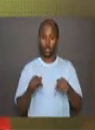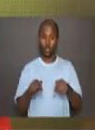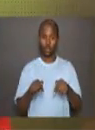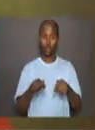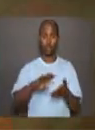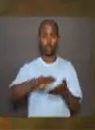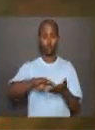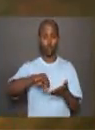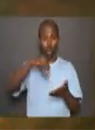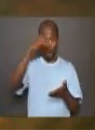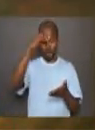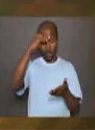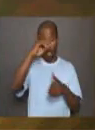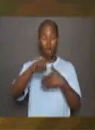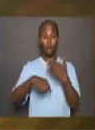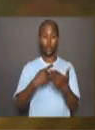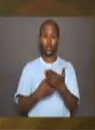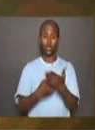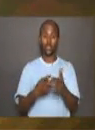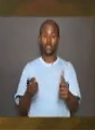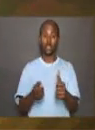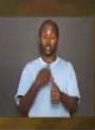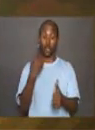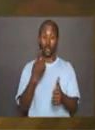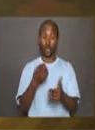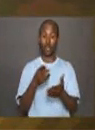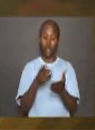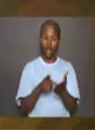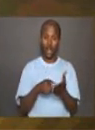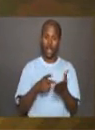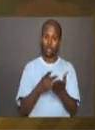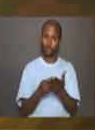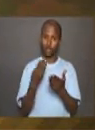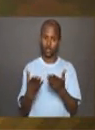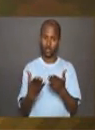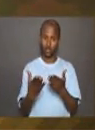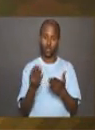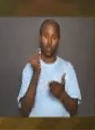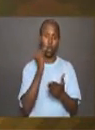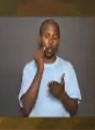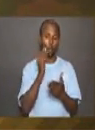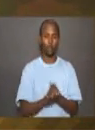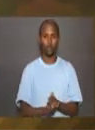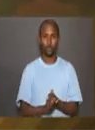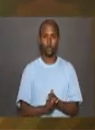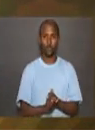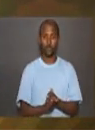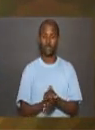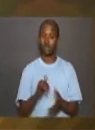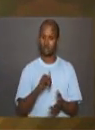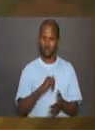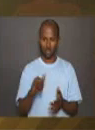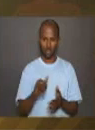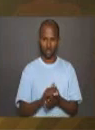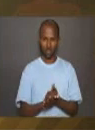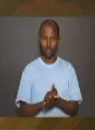it is. Today, we have learned about the initial expenses of